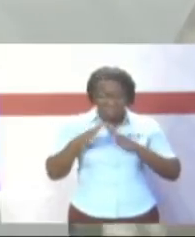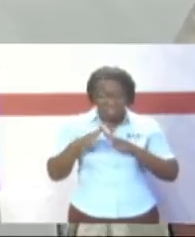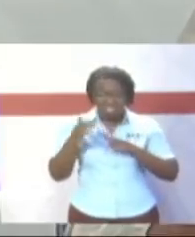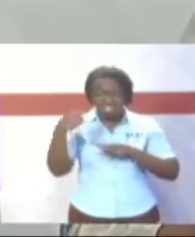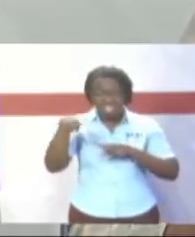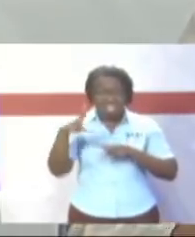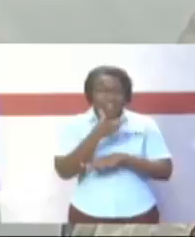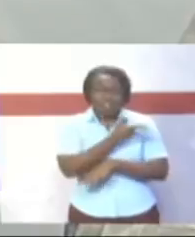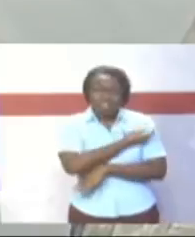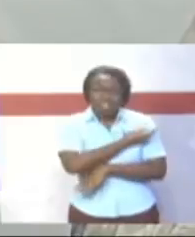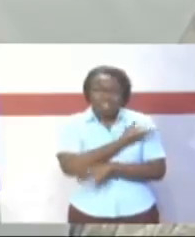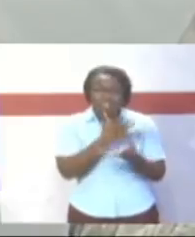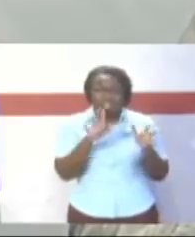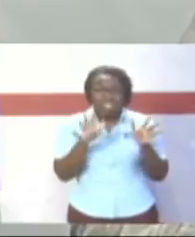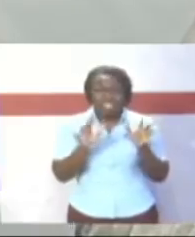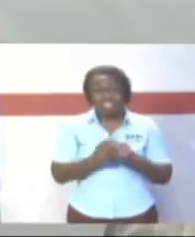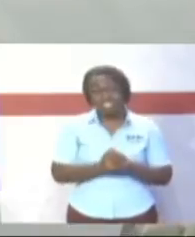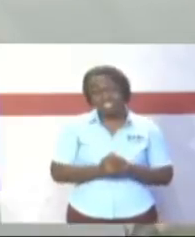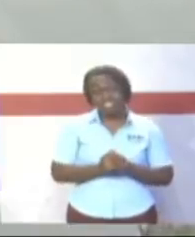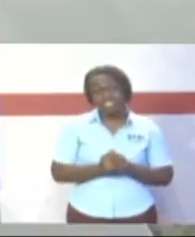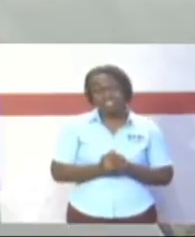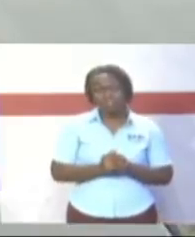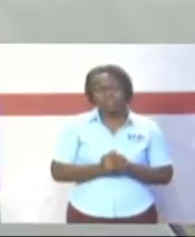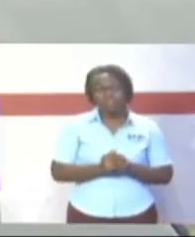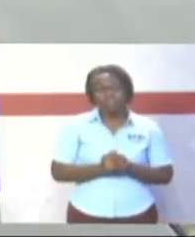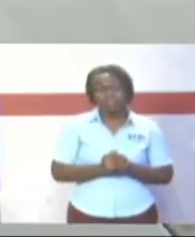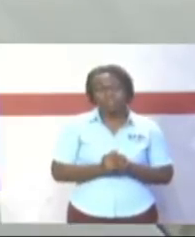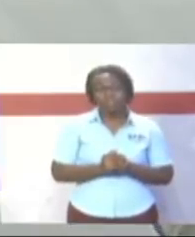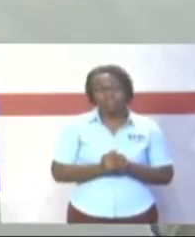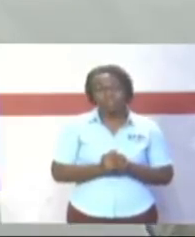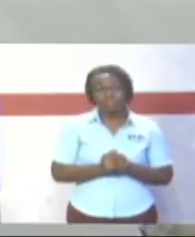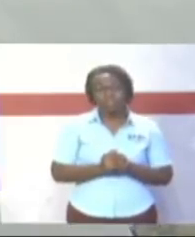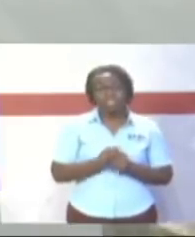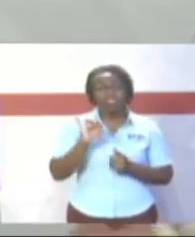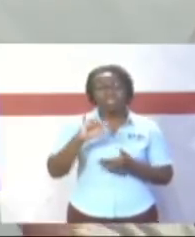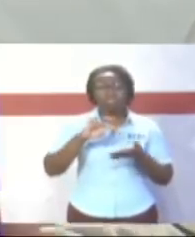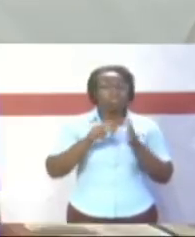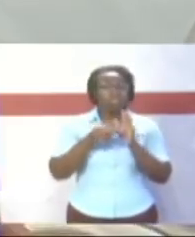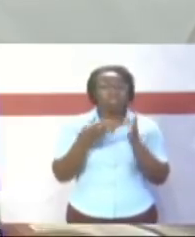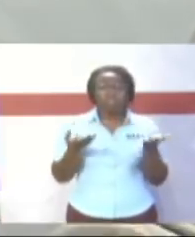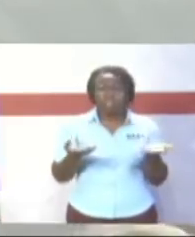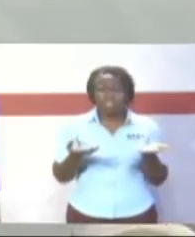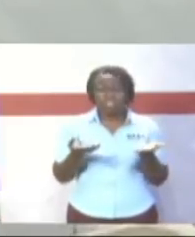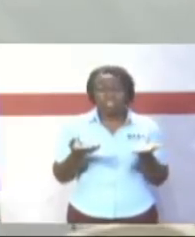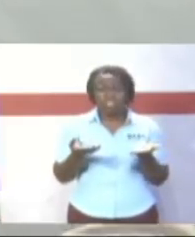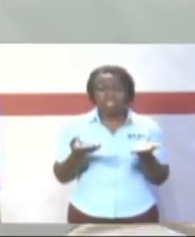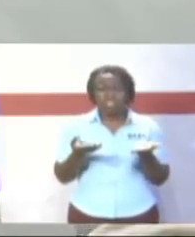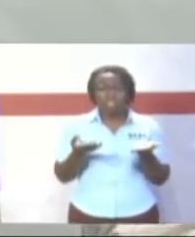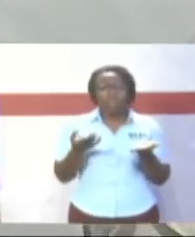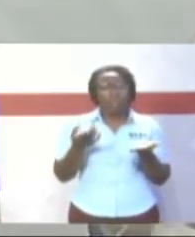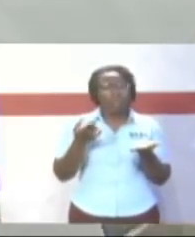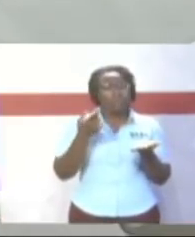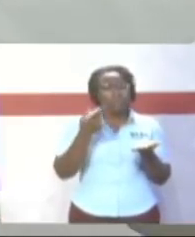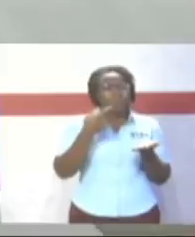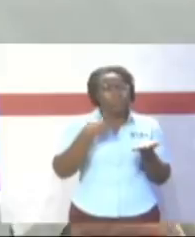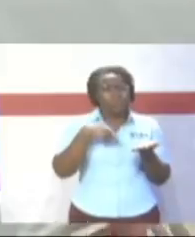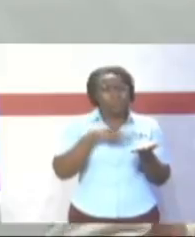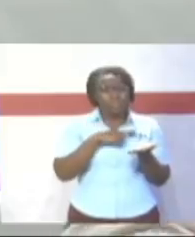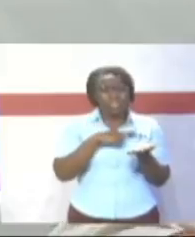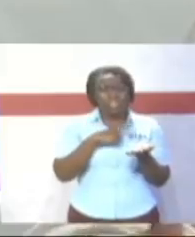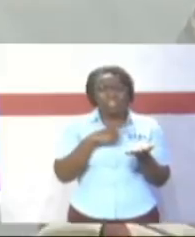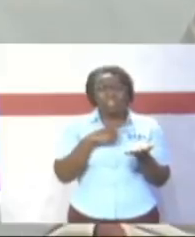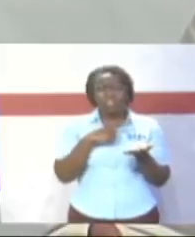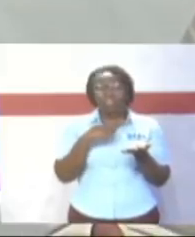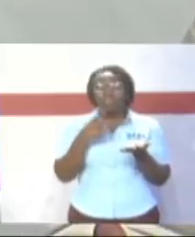big implication for this, for the villagers, as well as we are talking about asking for beaches to